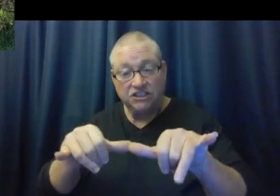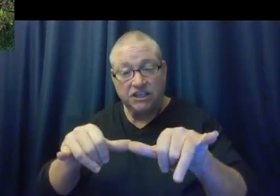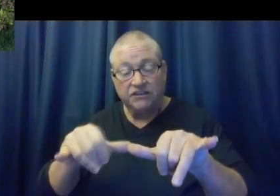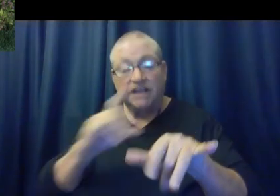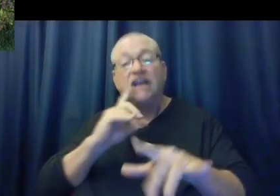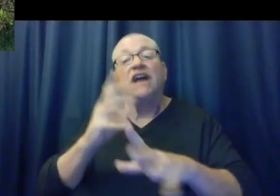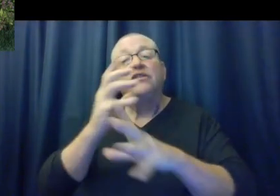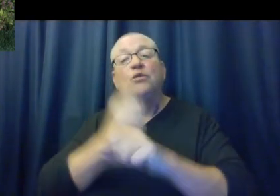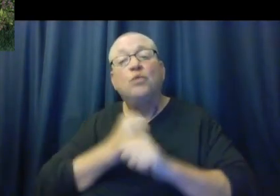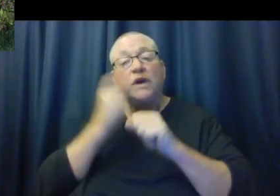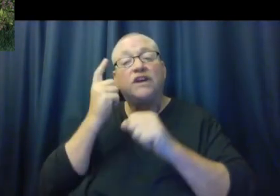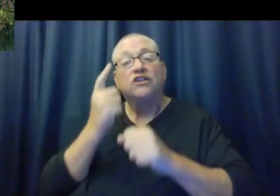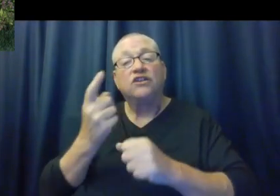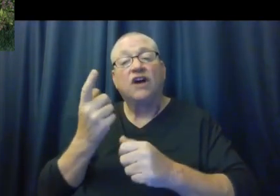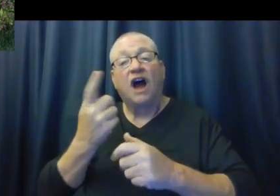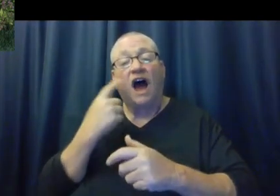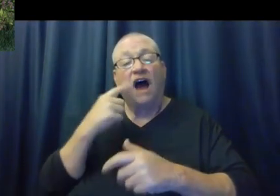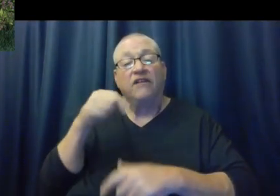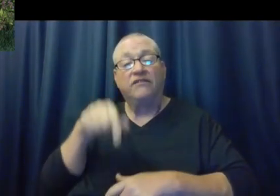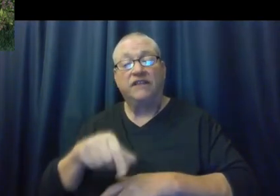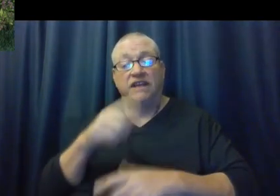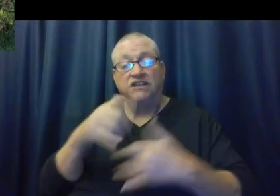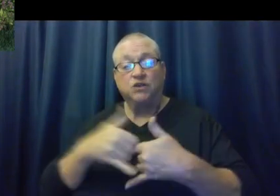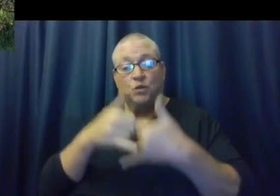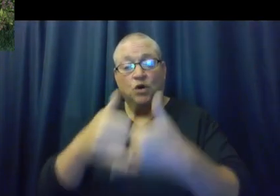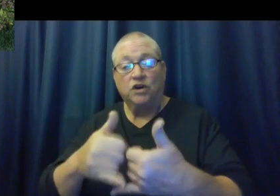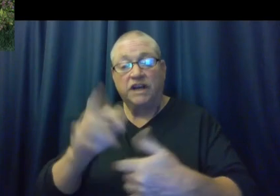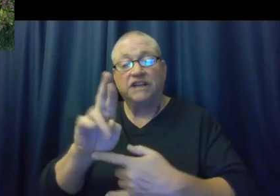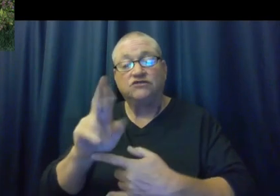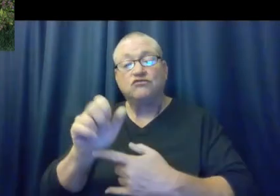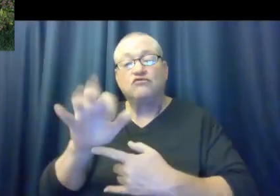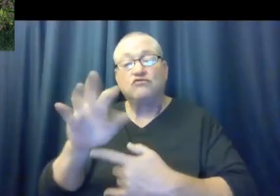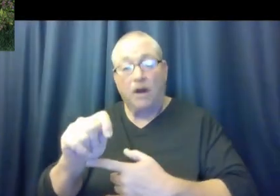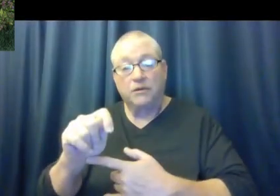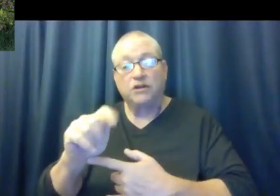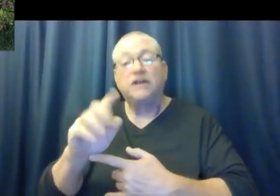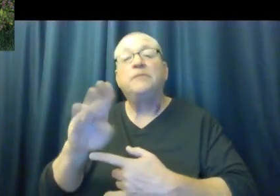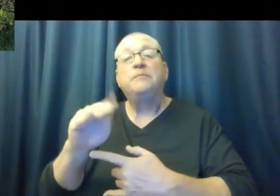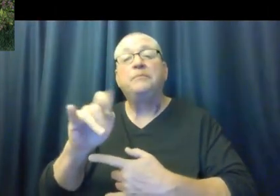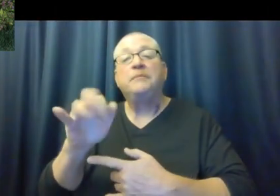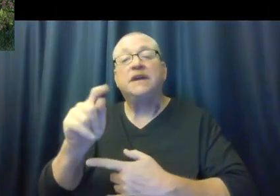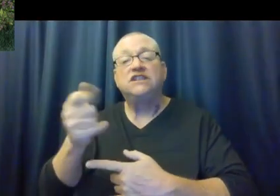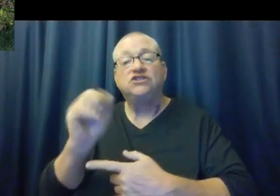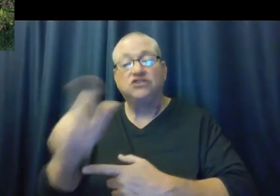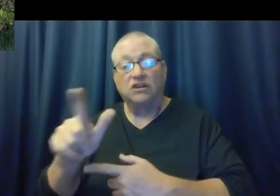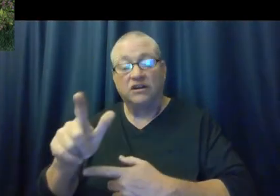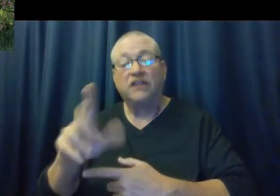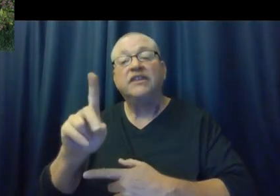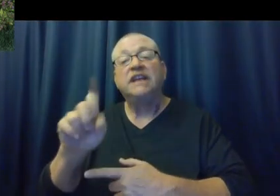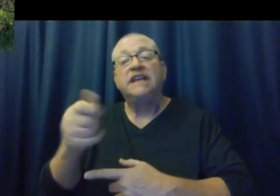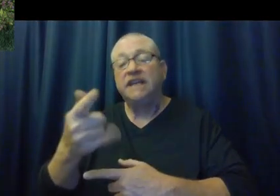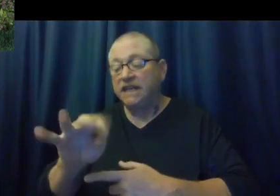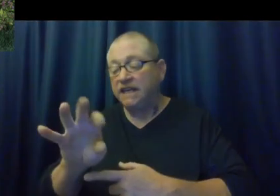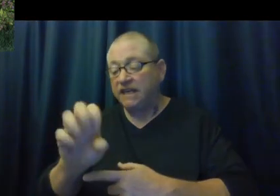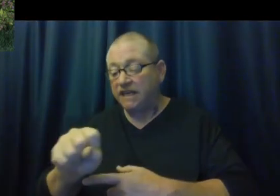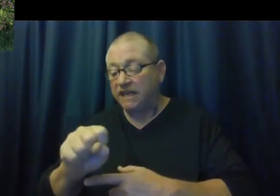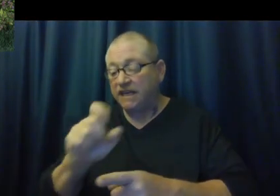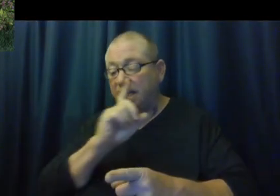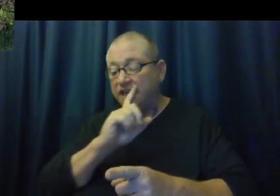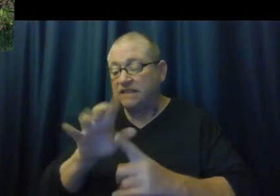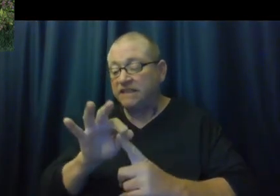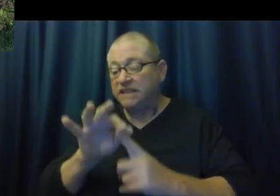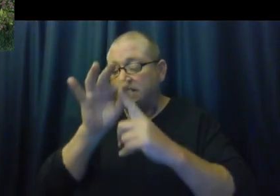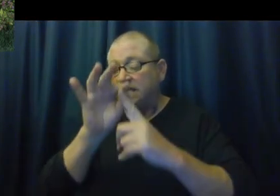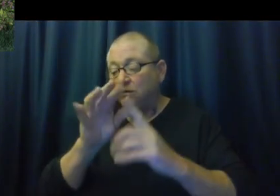Norman Award for Excellence in Student Mentoring is Robert Mitchell, the Diggs Distinguished Professor of Engineering Geology. Dr.